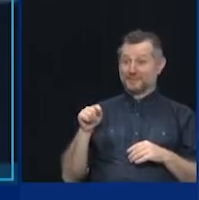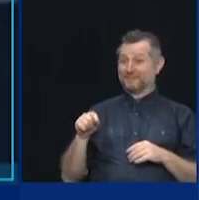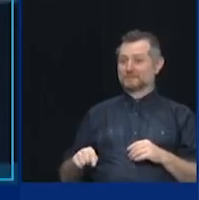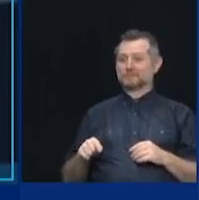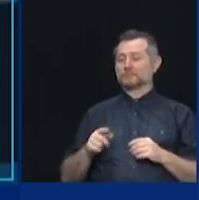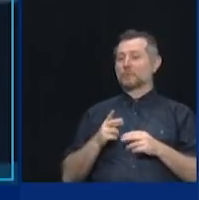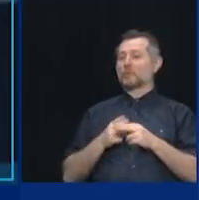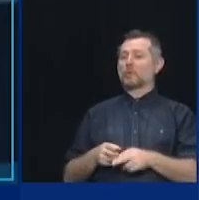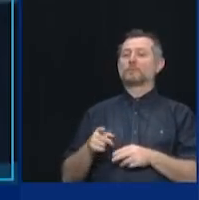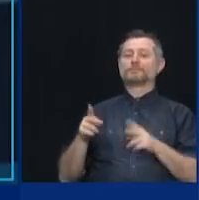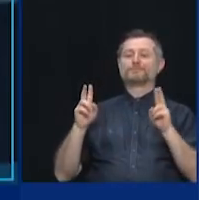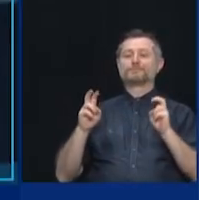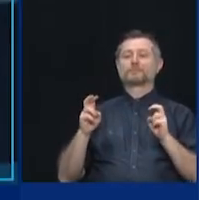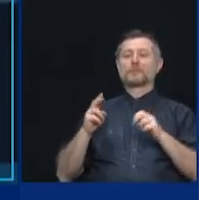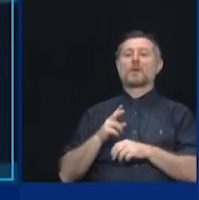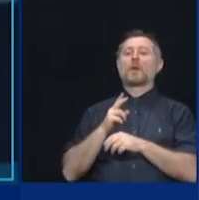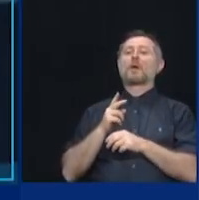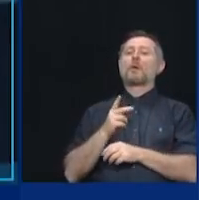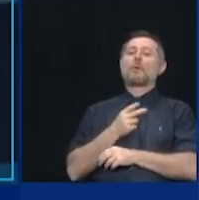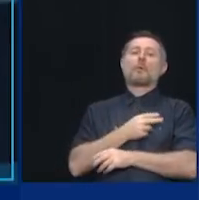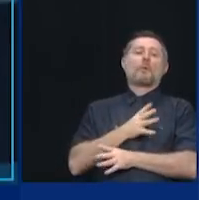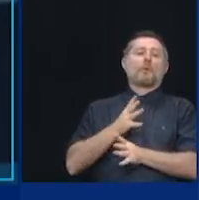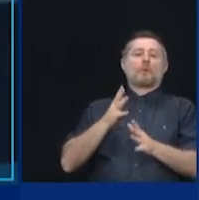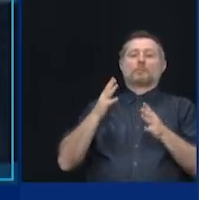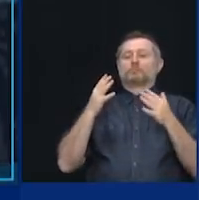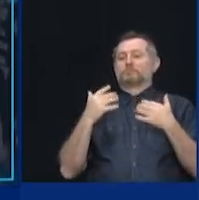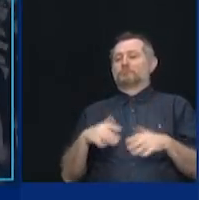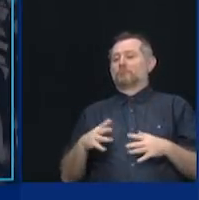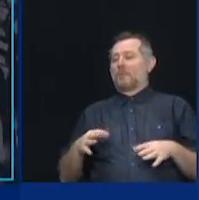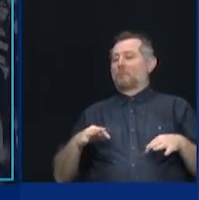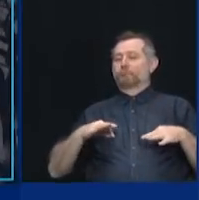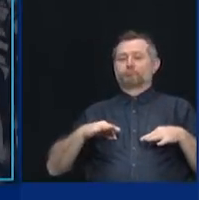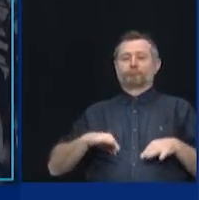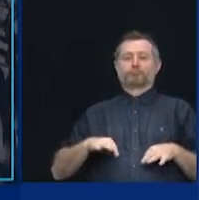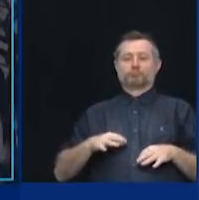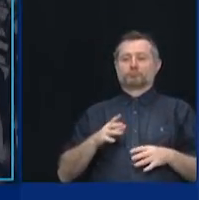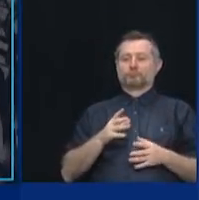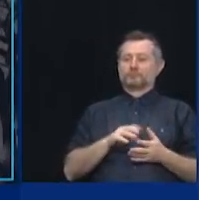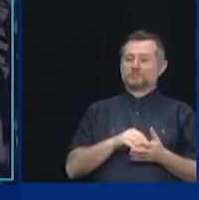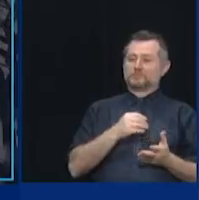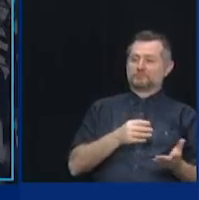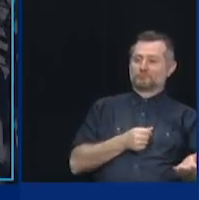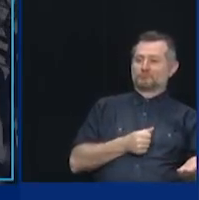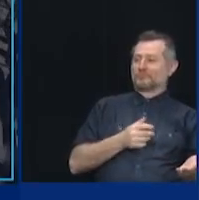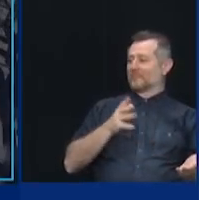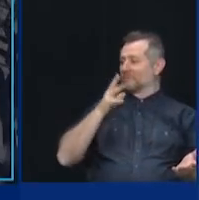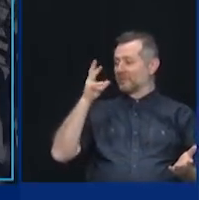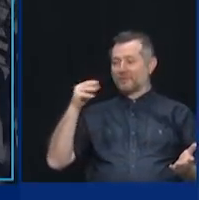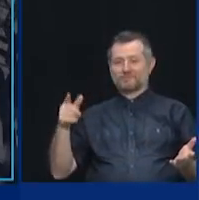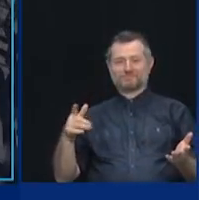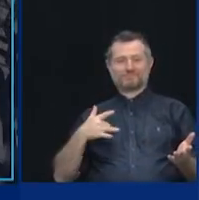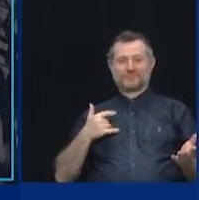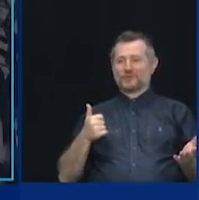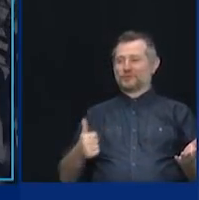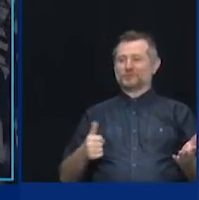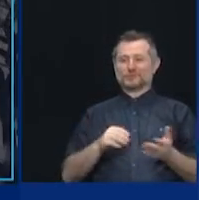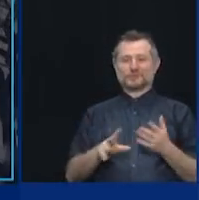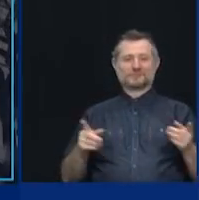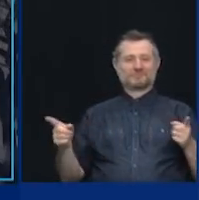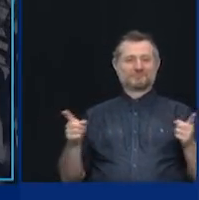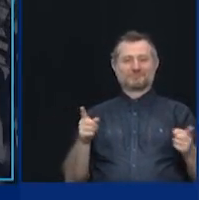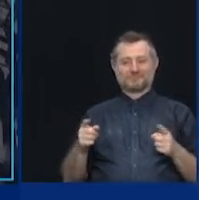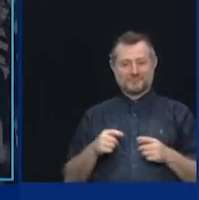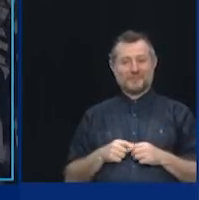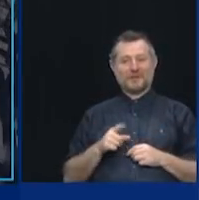run for the student and for the parents. And it's working. 145,000 young people